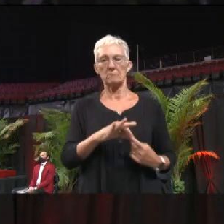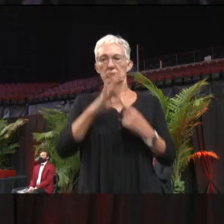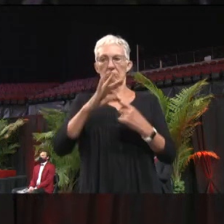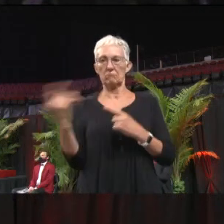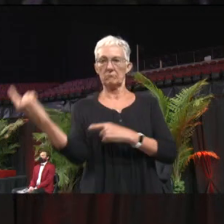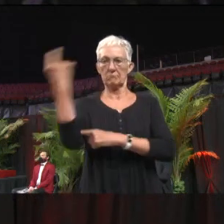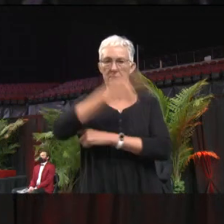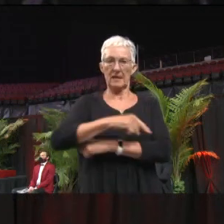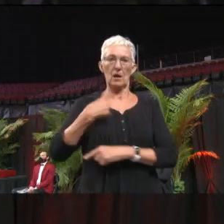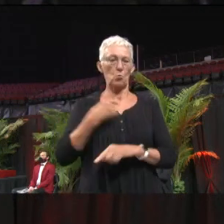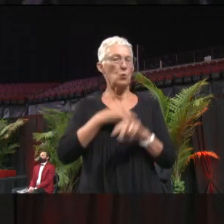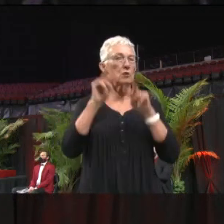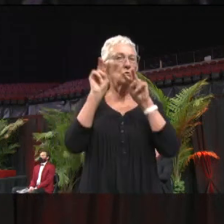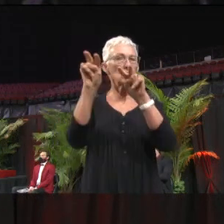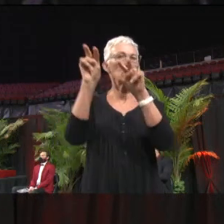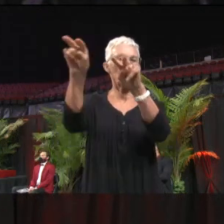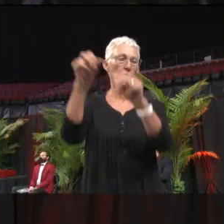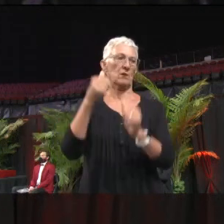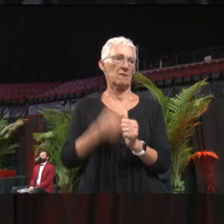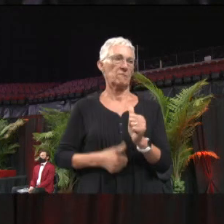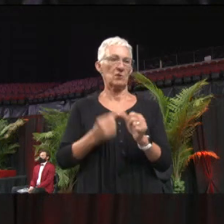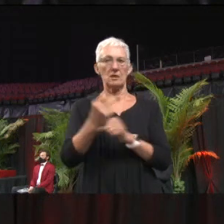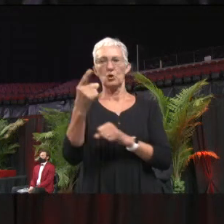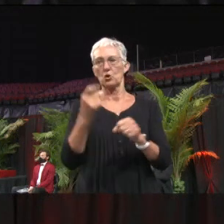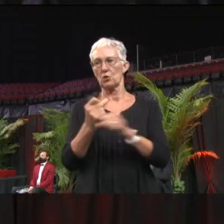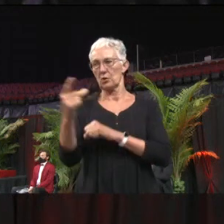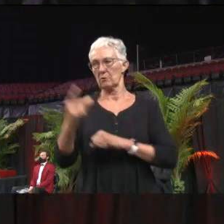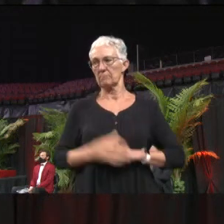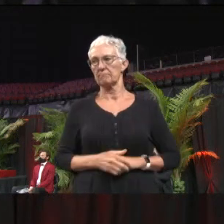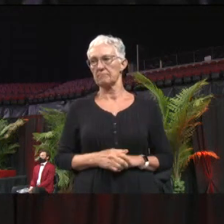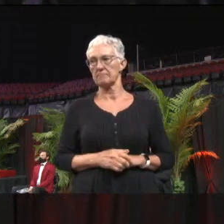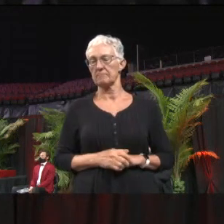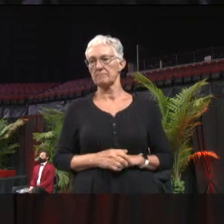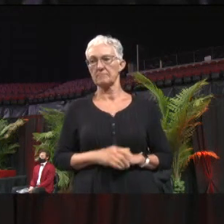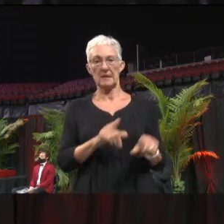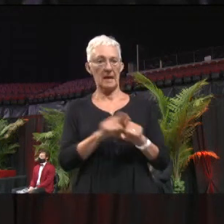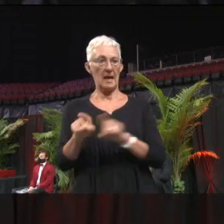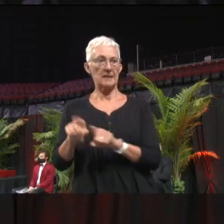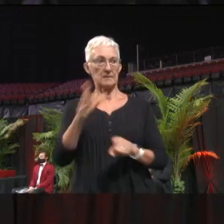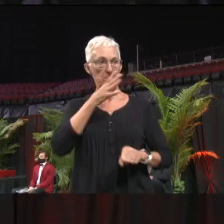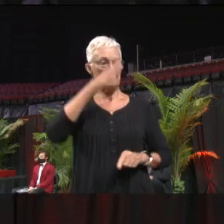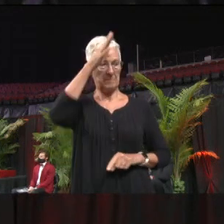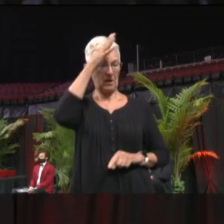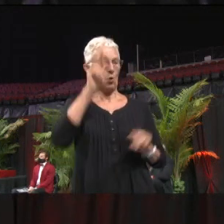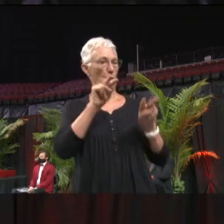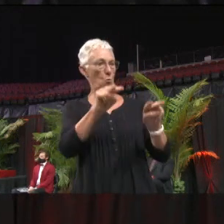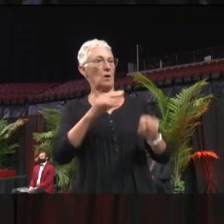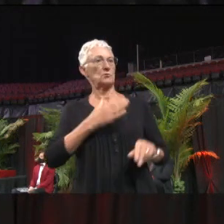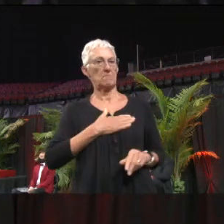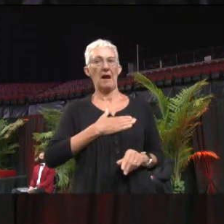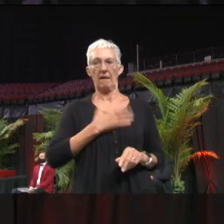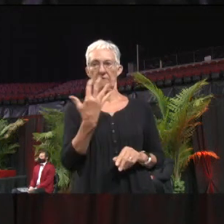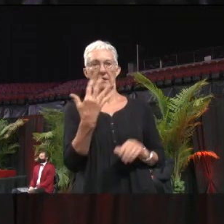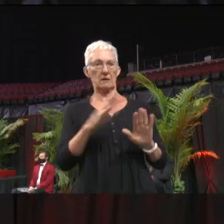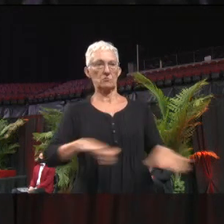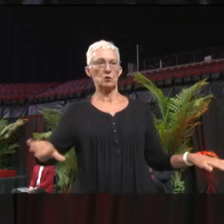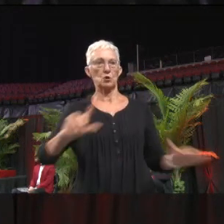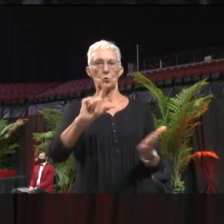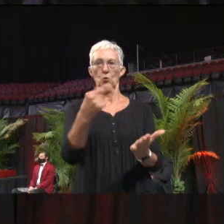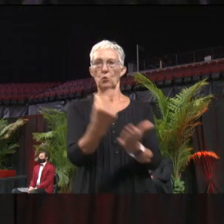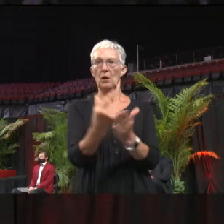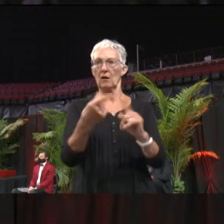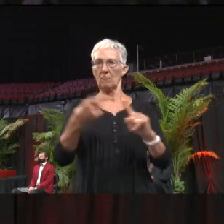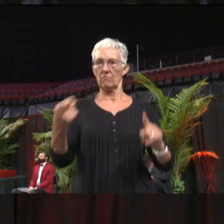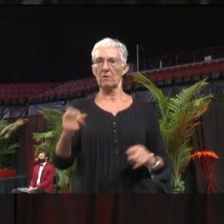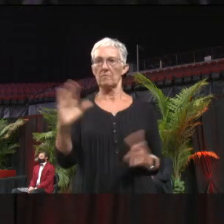to every year. As a parent, I watched my 5 children graduate from LPS.